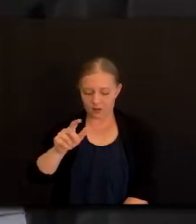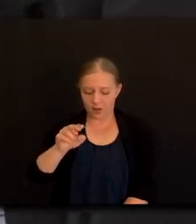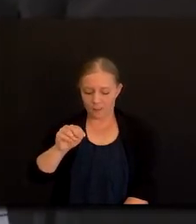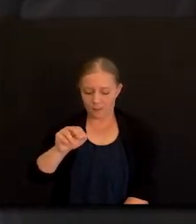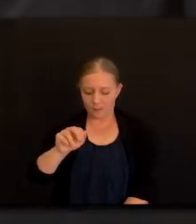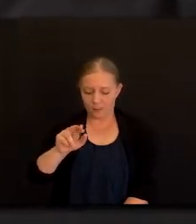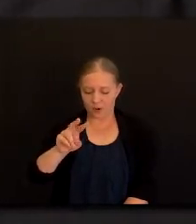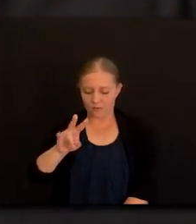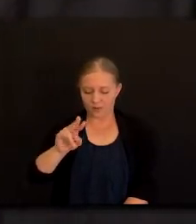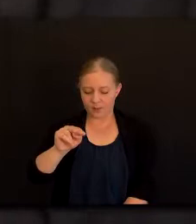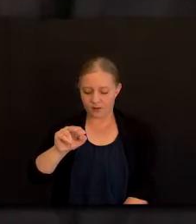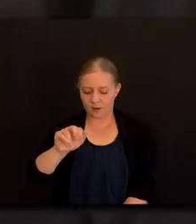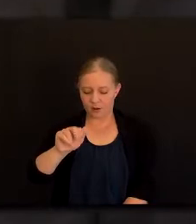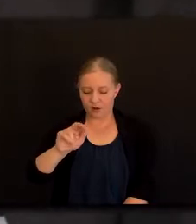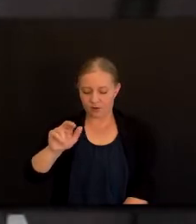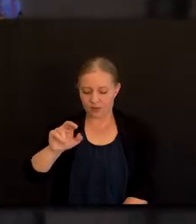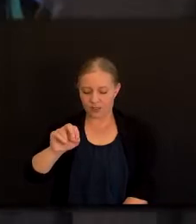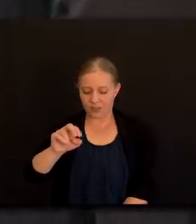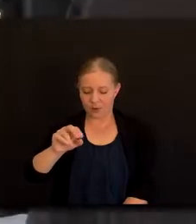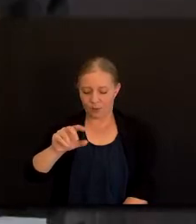Marvin Garnica Ariola.